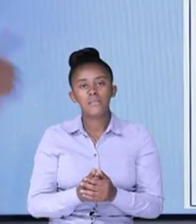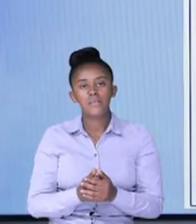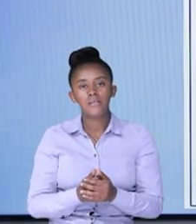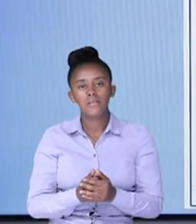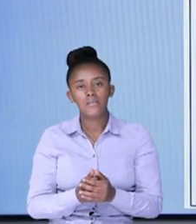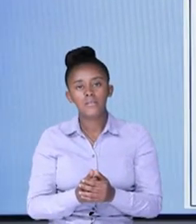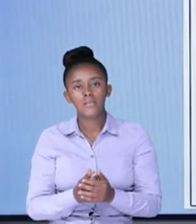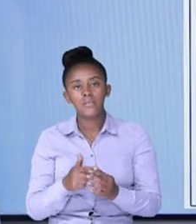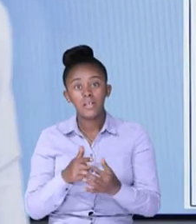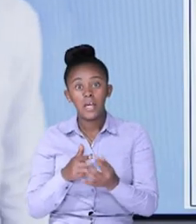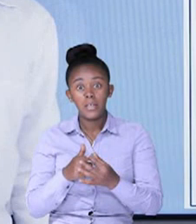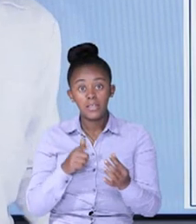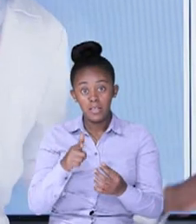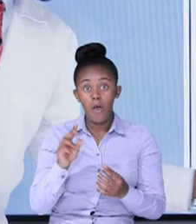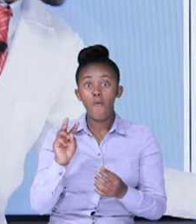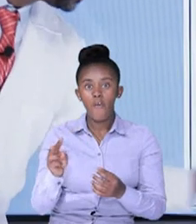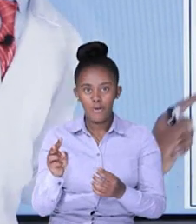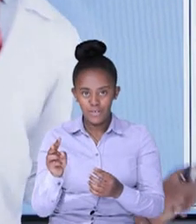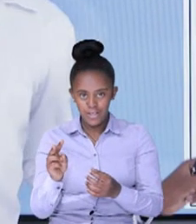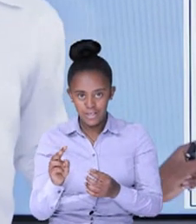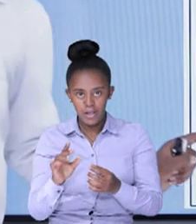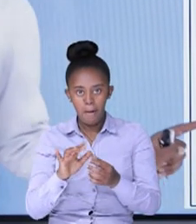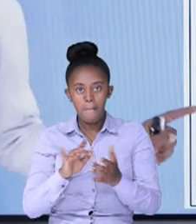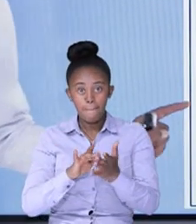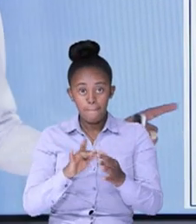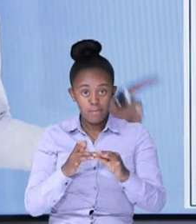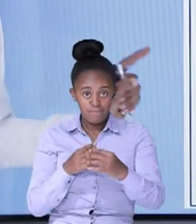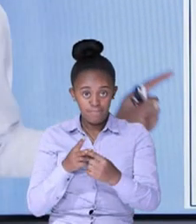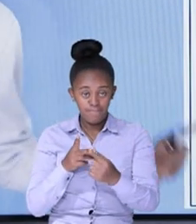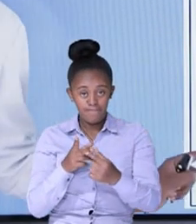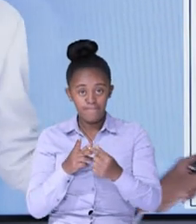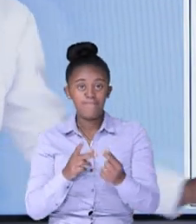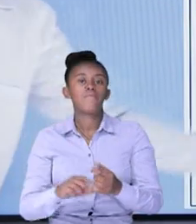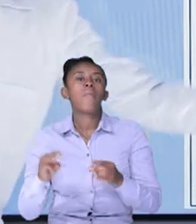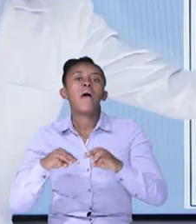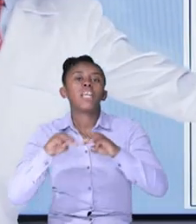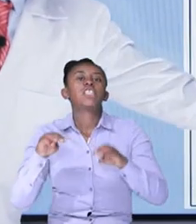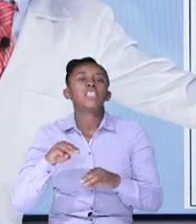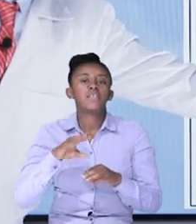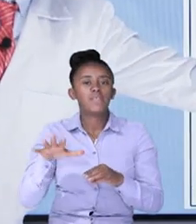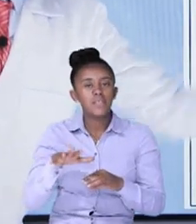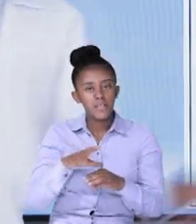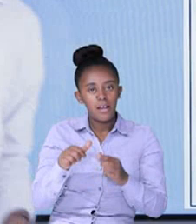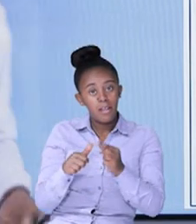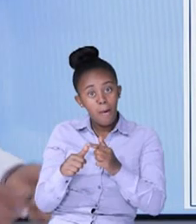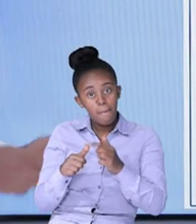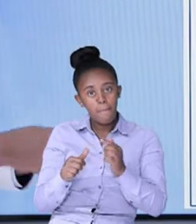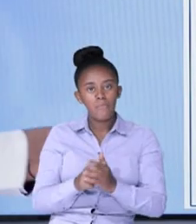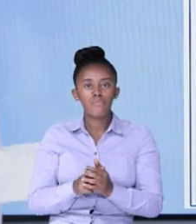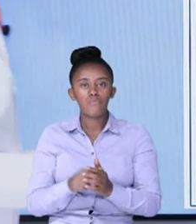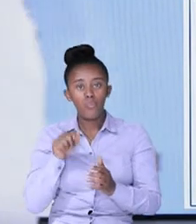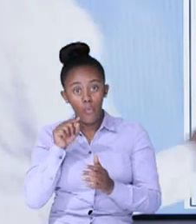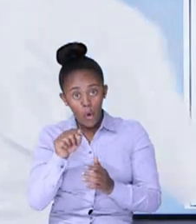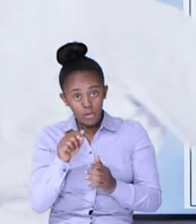finger points to the direction of velocity, our middle finger points to the direction of magnetic field, and our thumb points